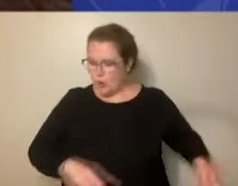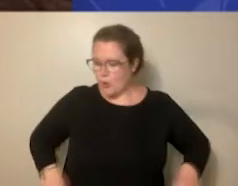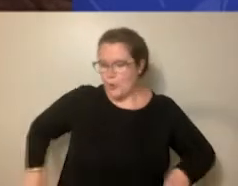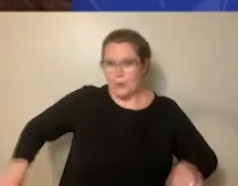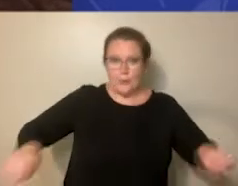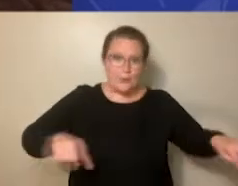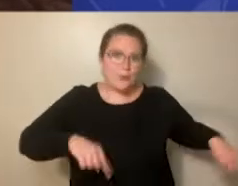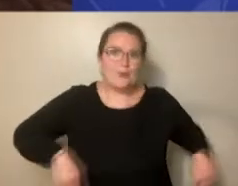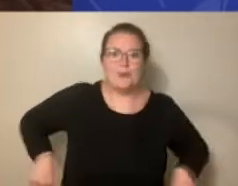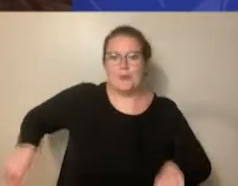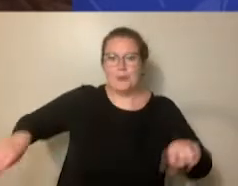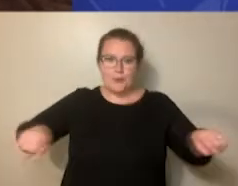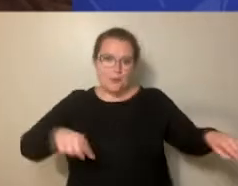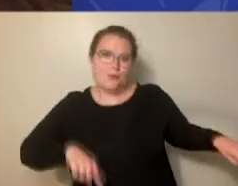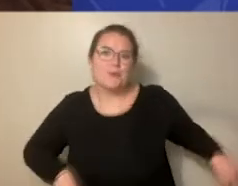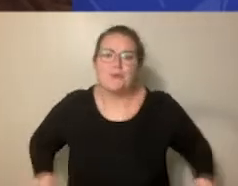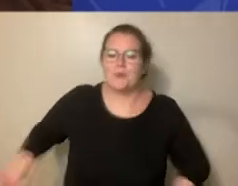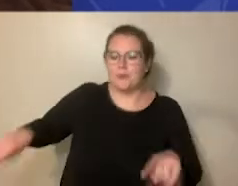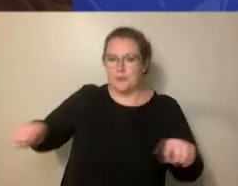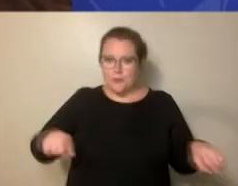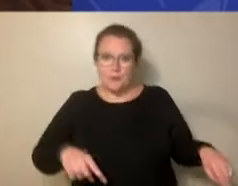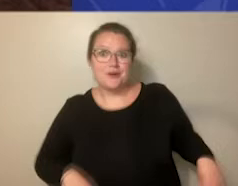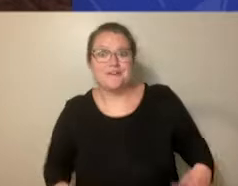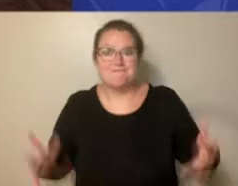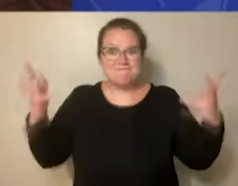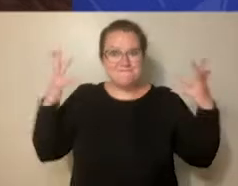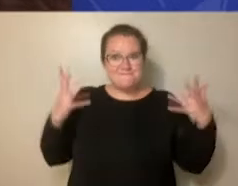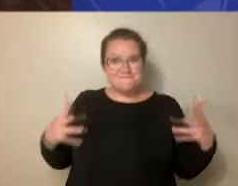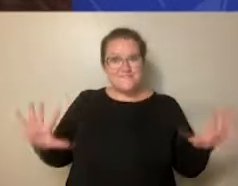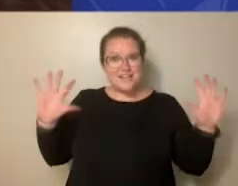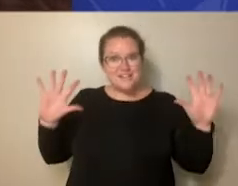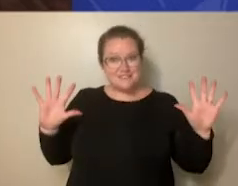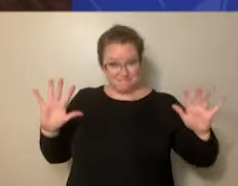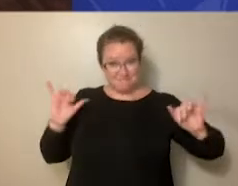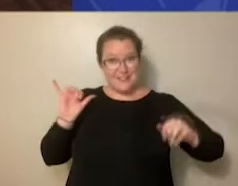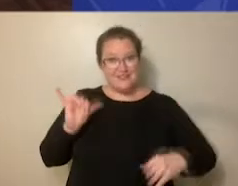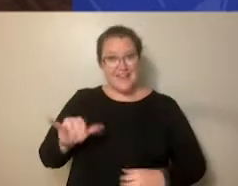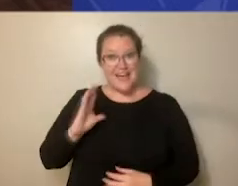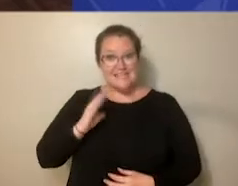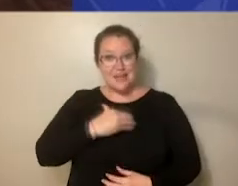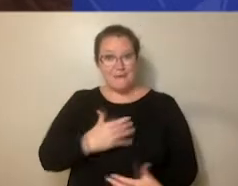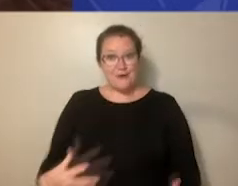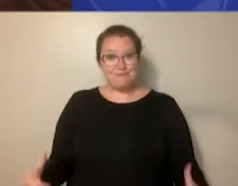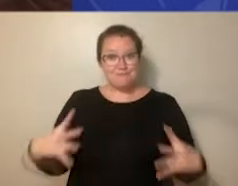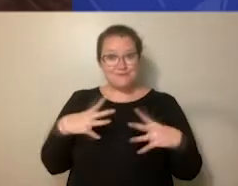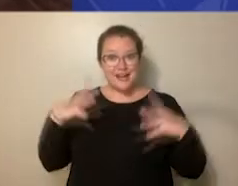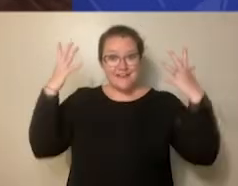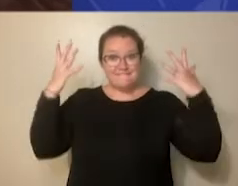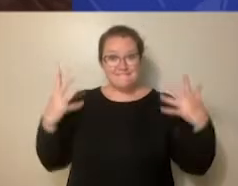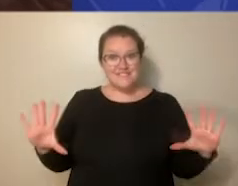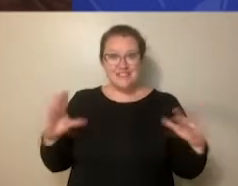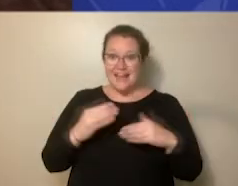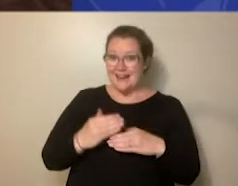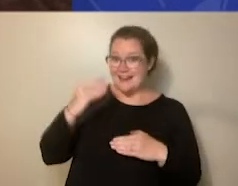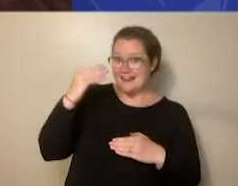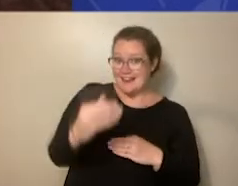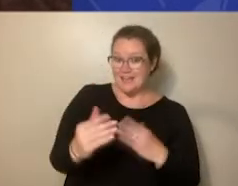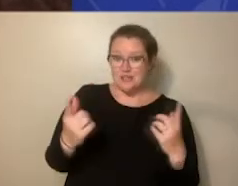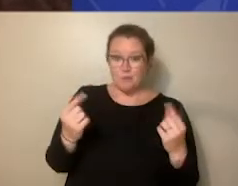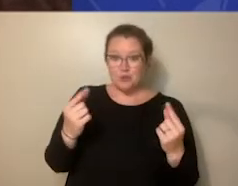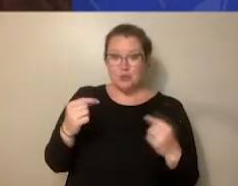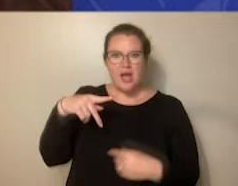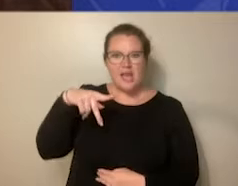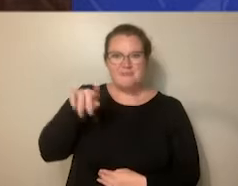wiggling. All right, well, that is our little wiggle break. The next thing I have for you is the